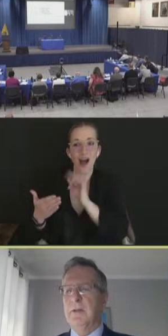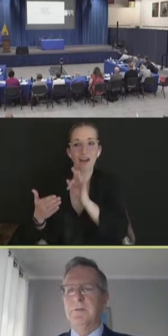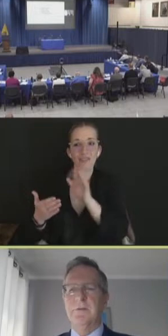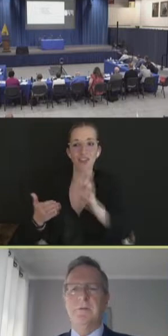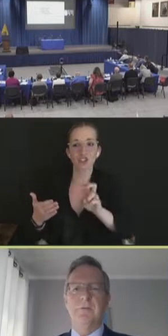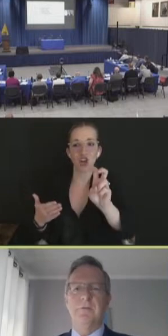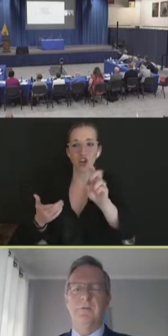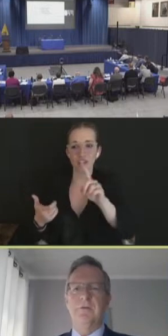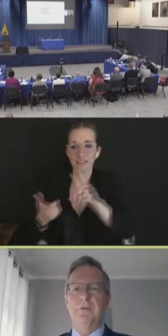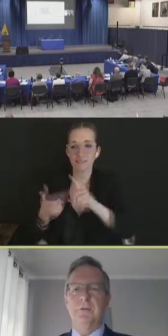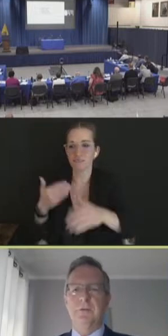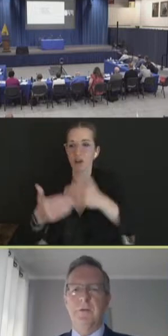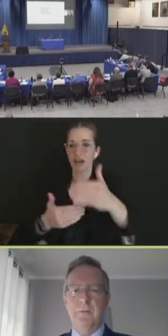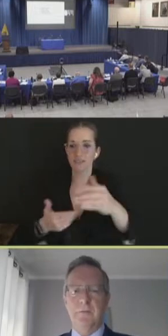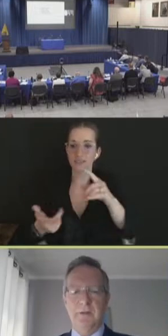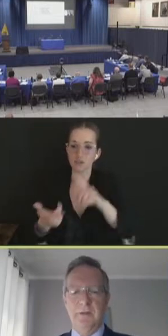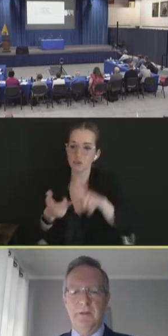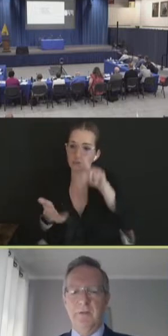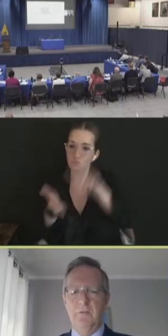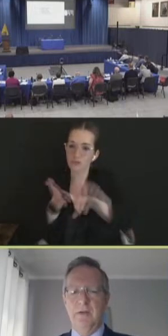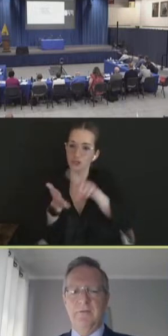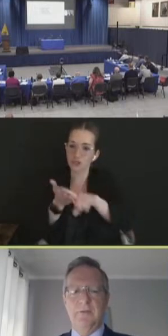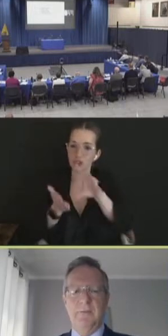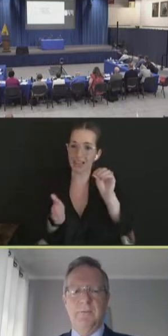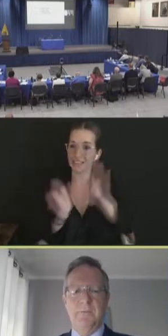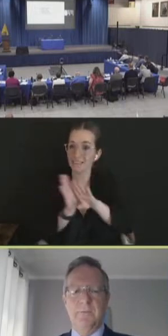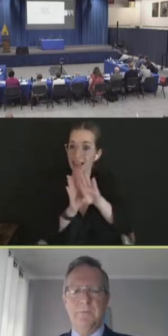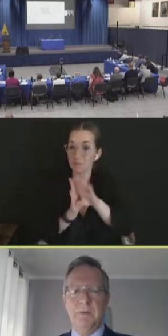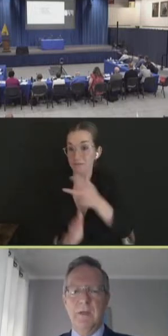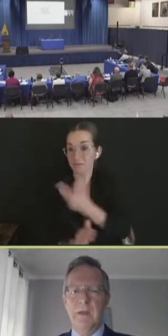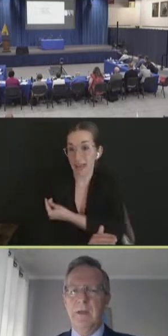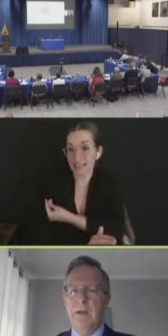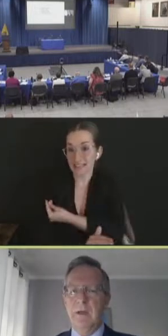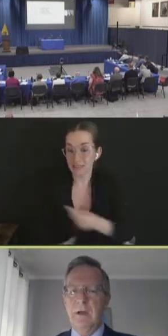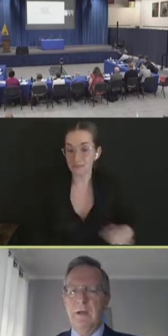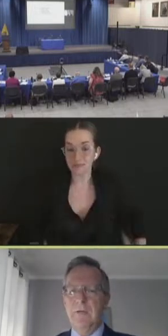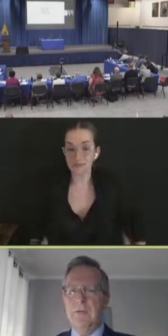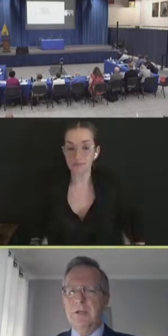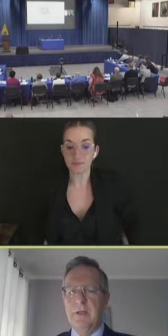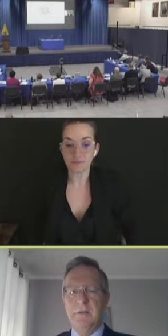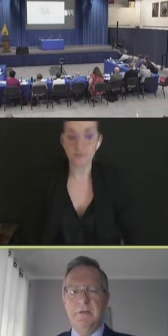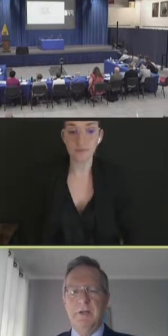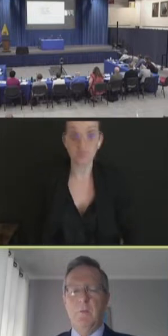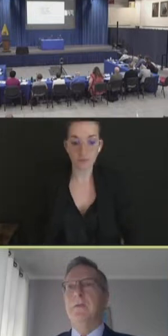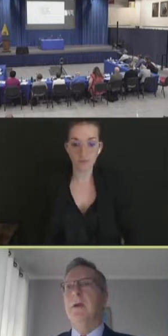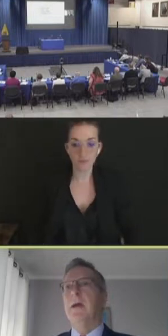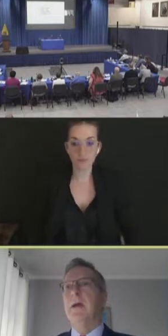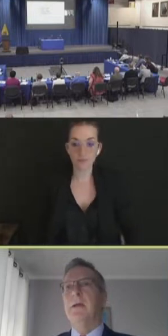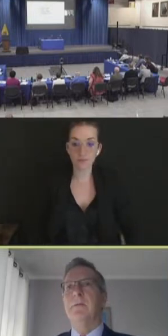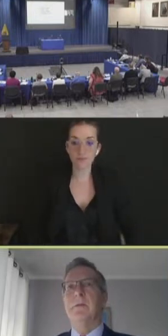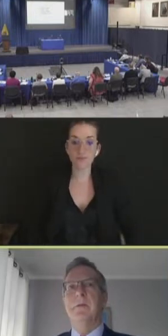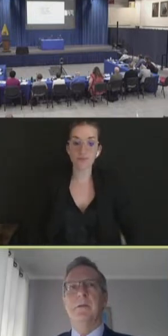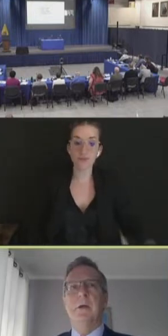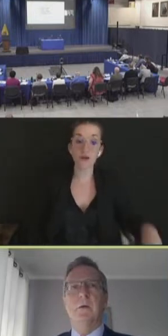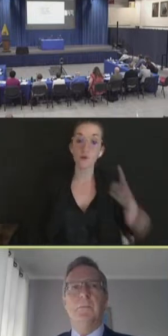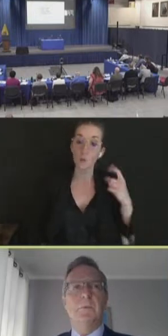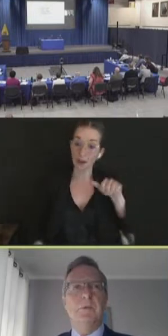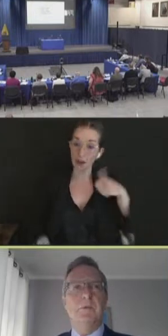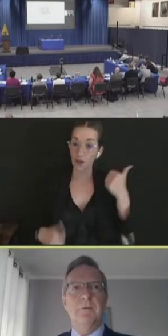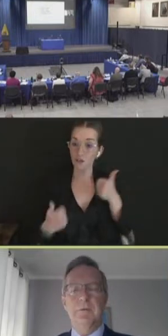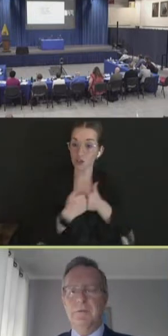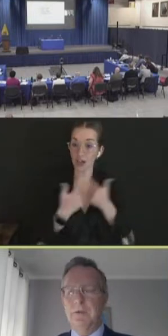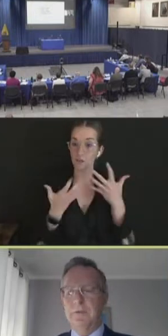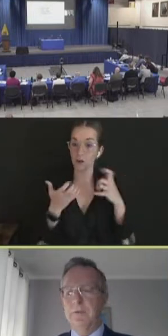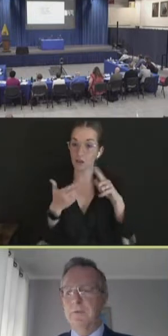the process of researching and developing a new vaccine. Another challenge that I want to highlight, and I hope there'll